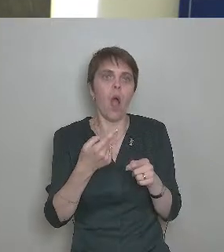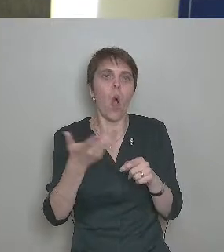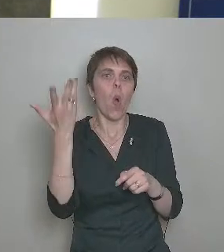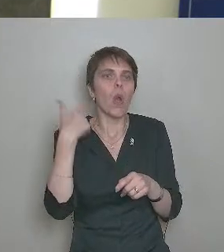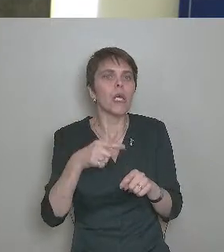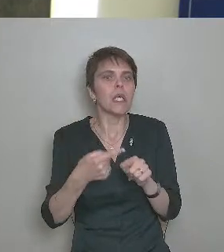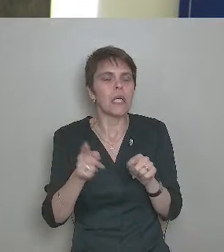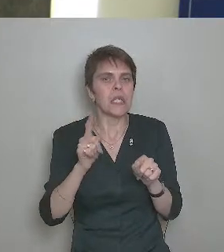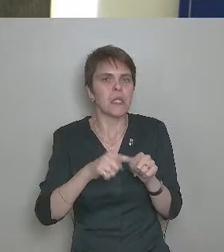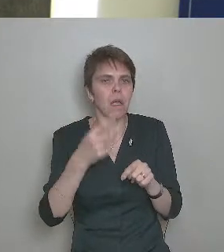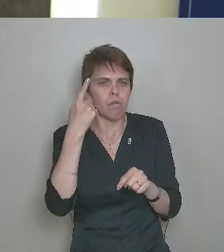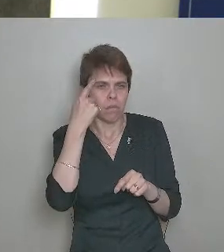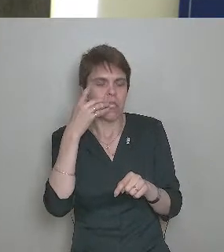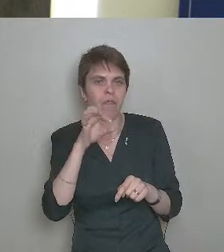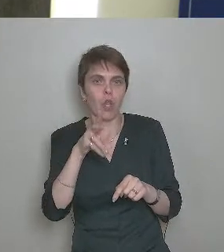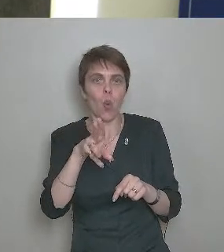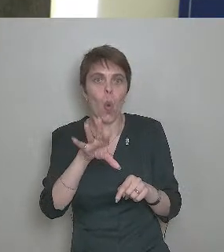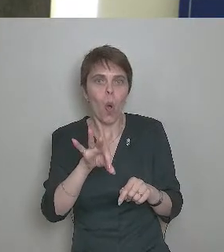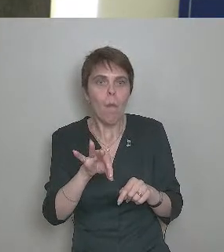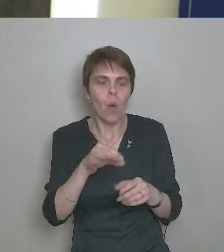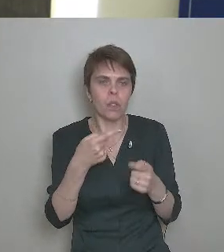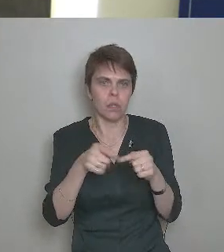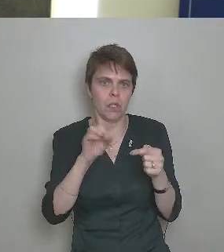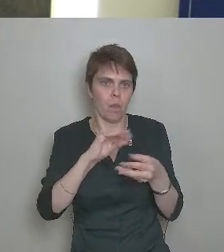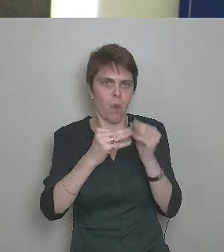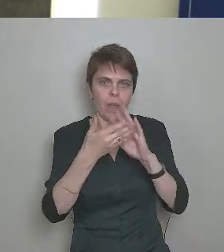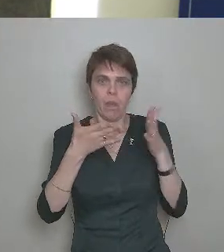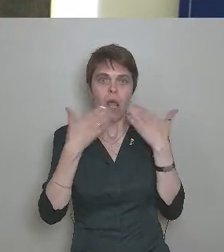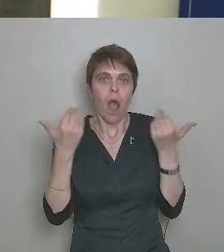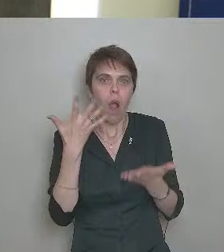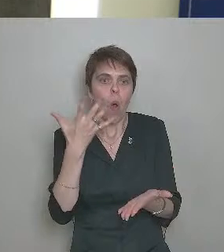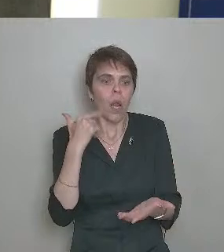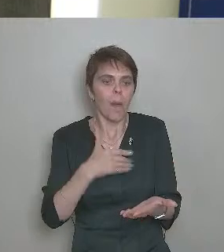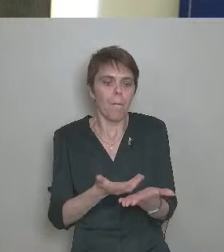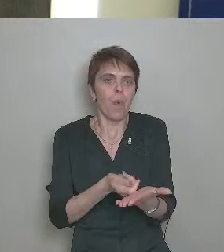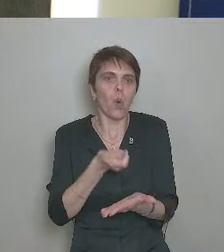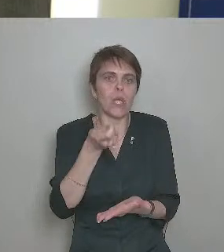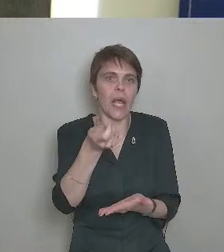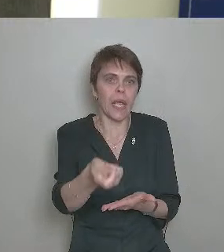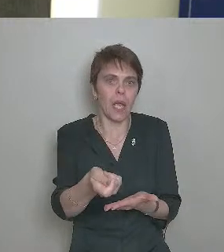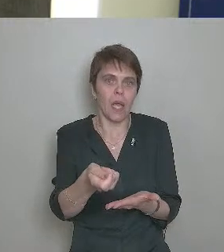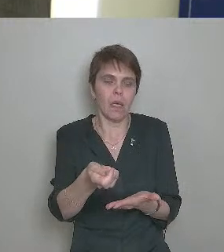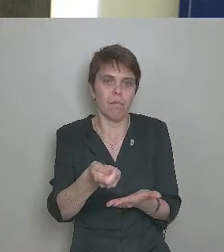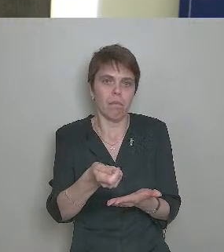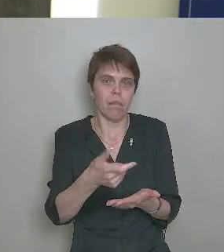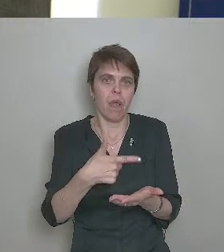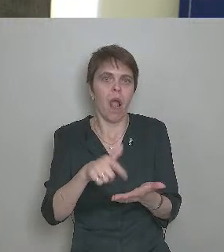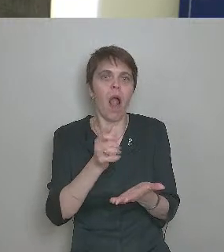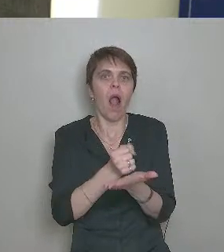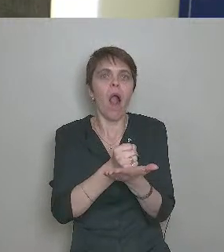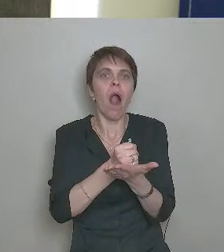this turn of gender is violated, if it is